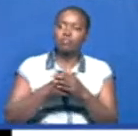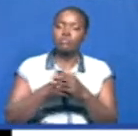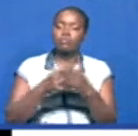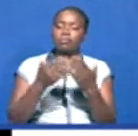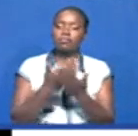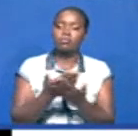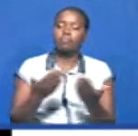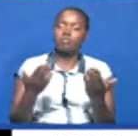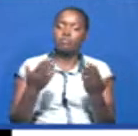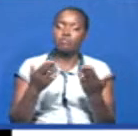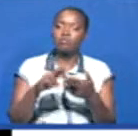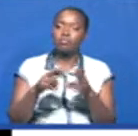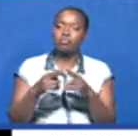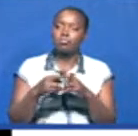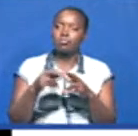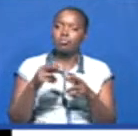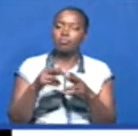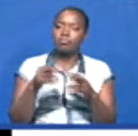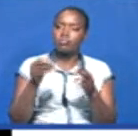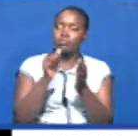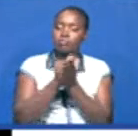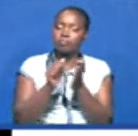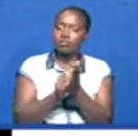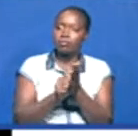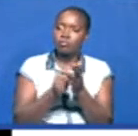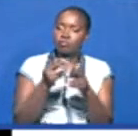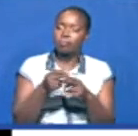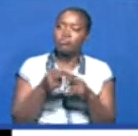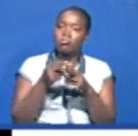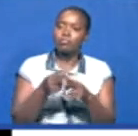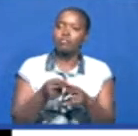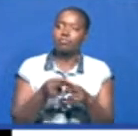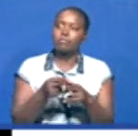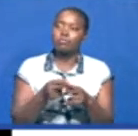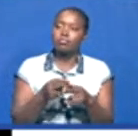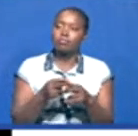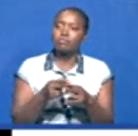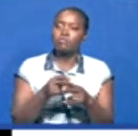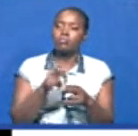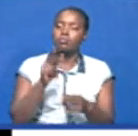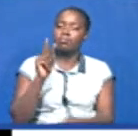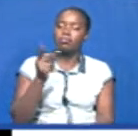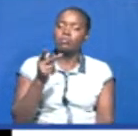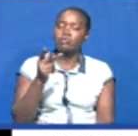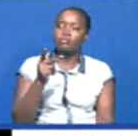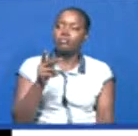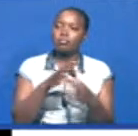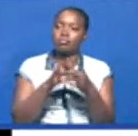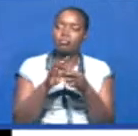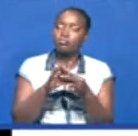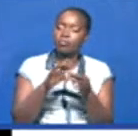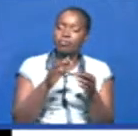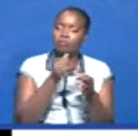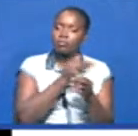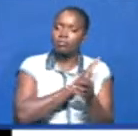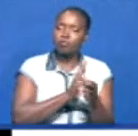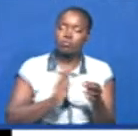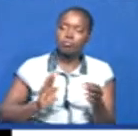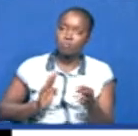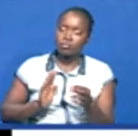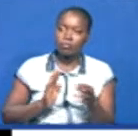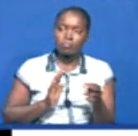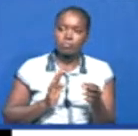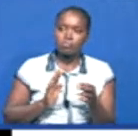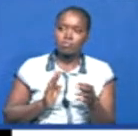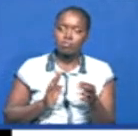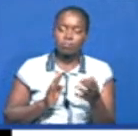related agencies that are namely the Kenya Copyright Board, KECOB,